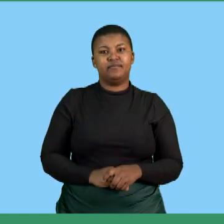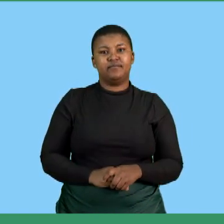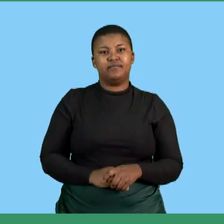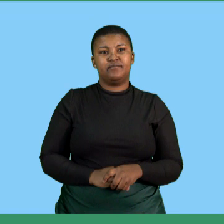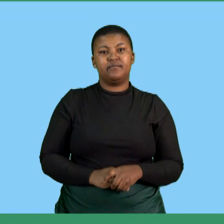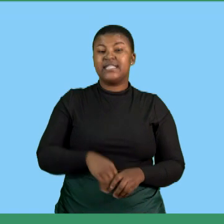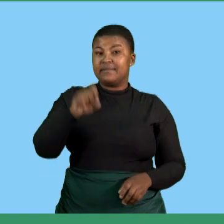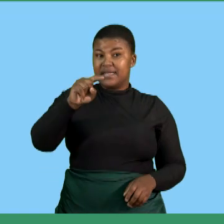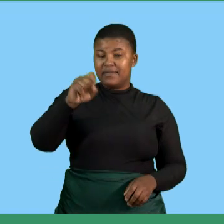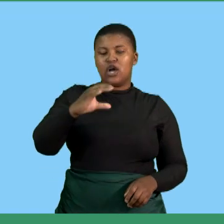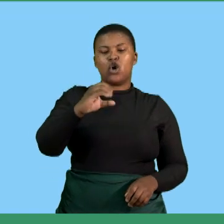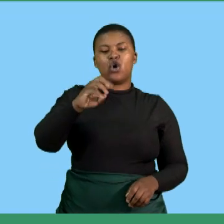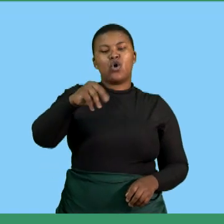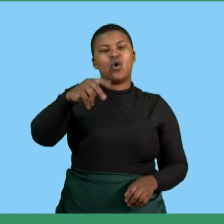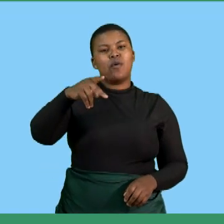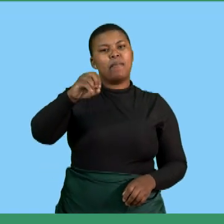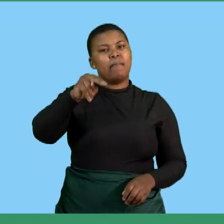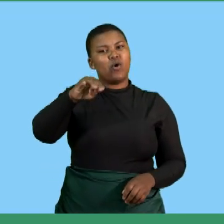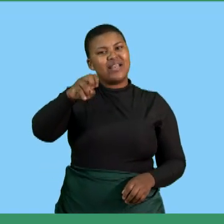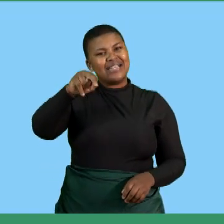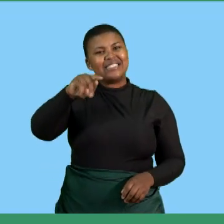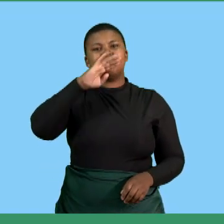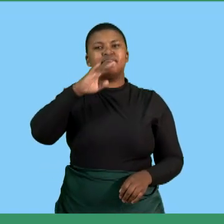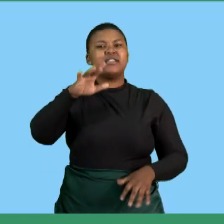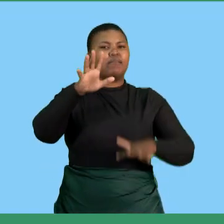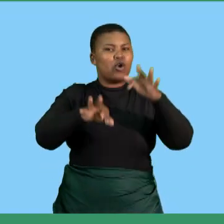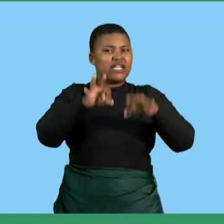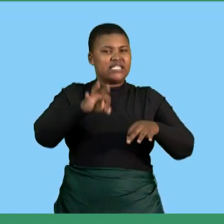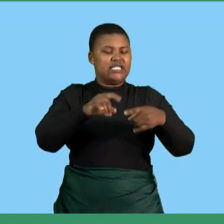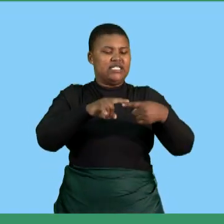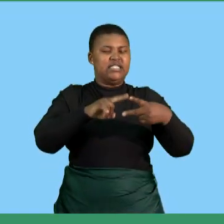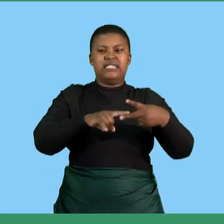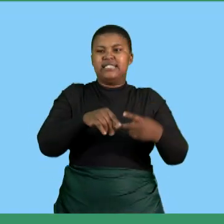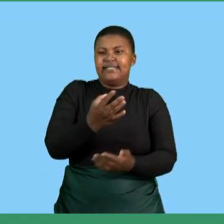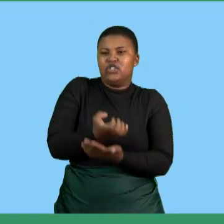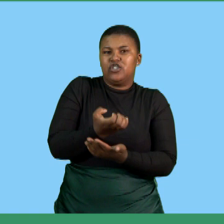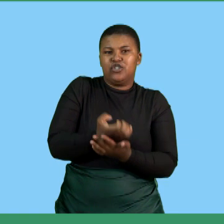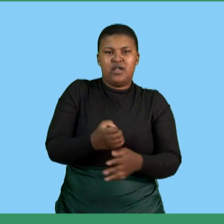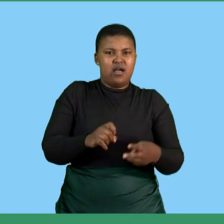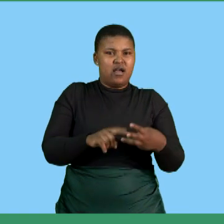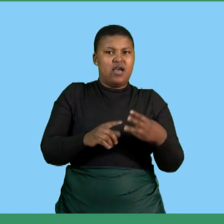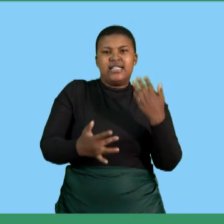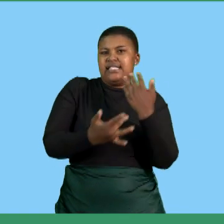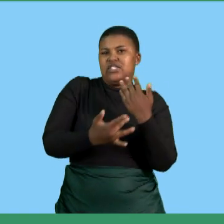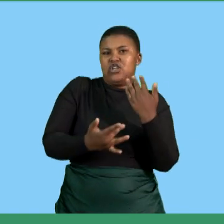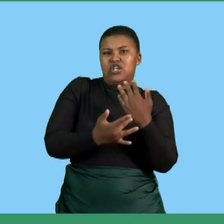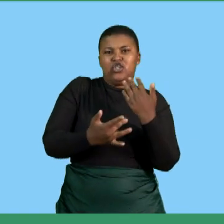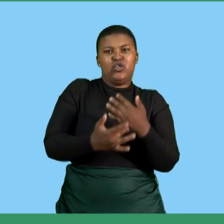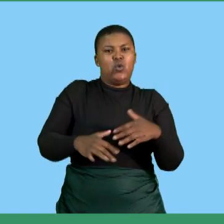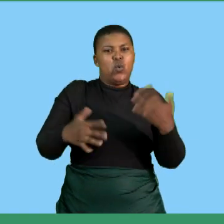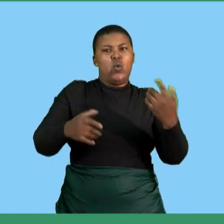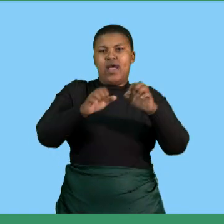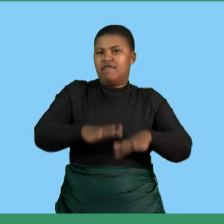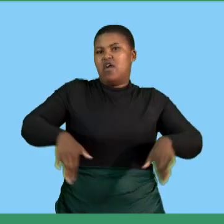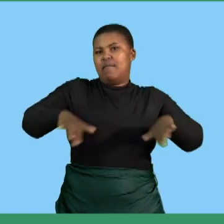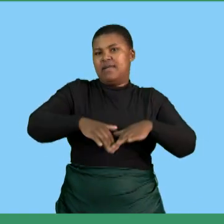statements. So the components, of course, being political, economic, social, technological, legal,